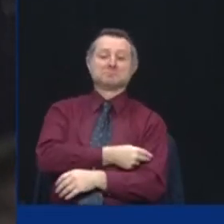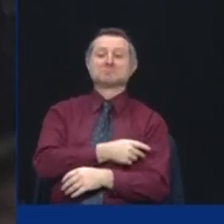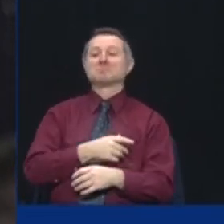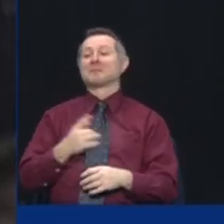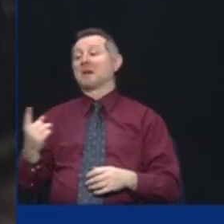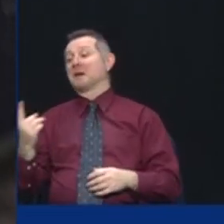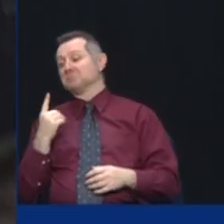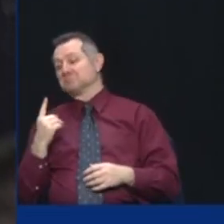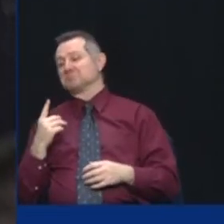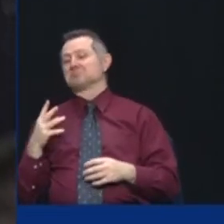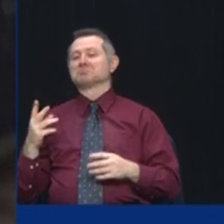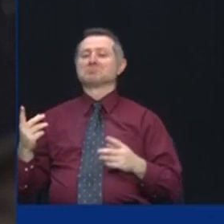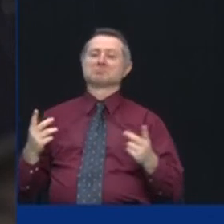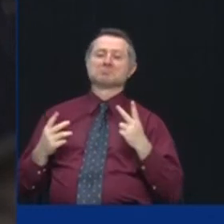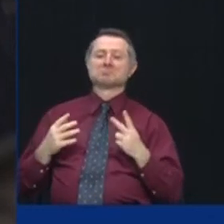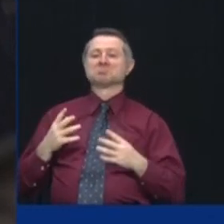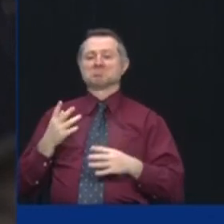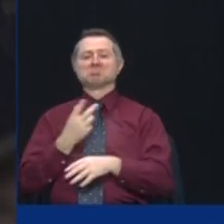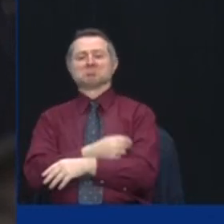But